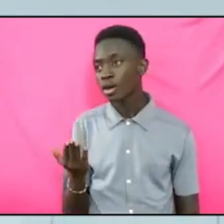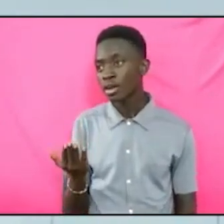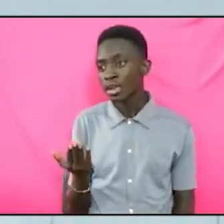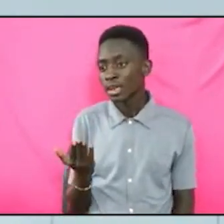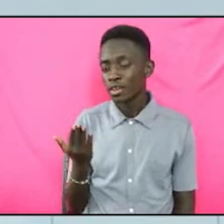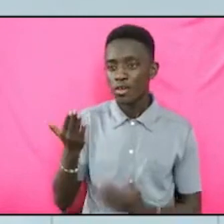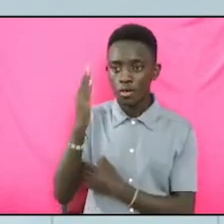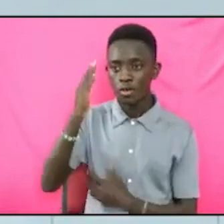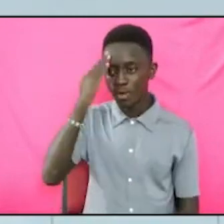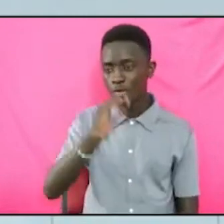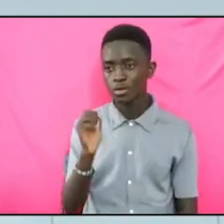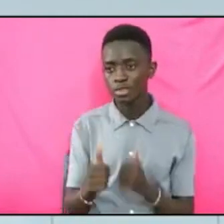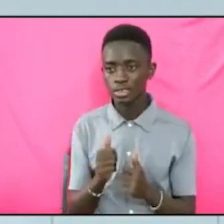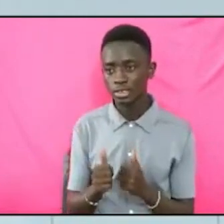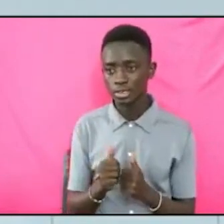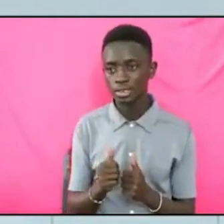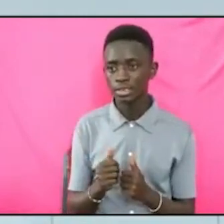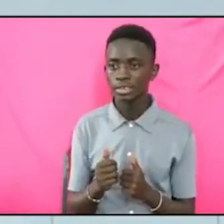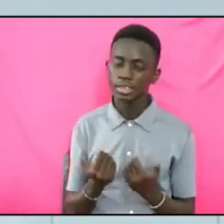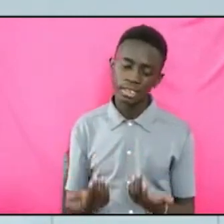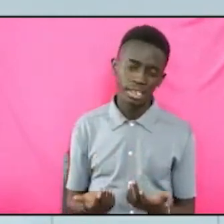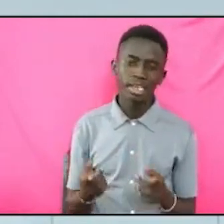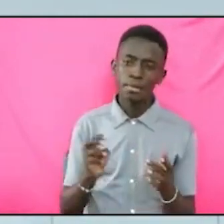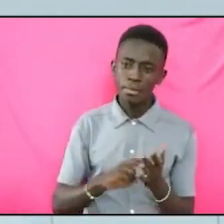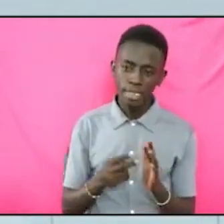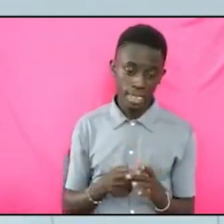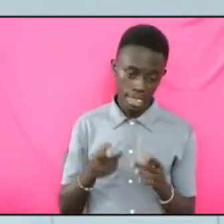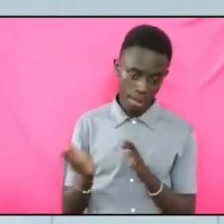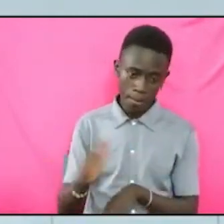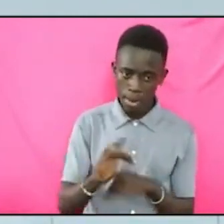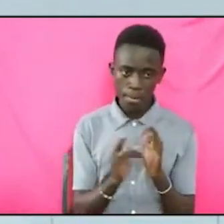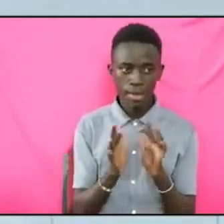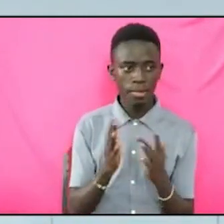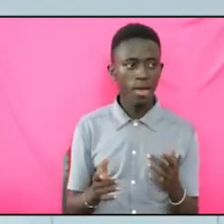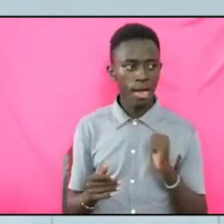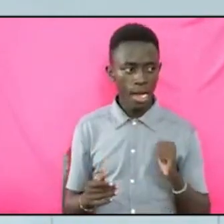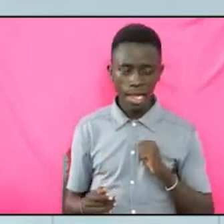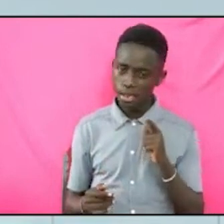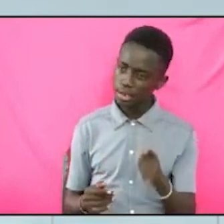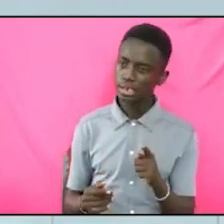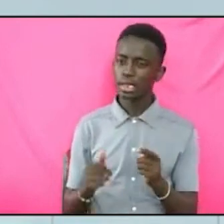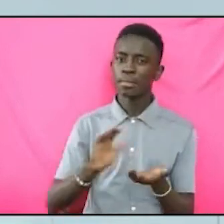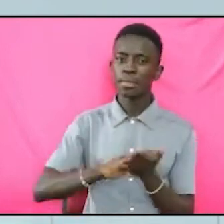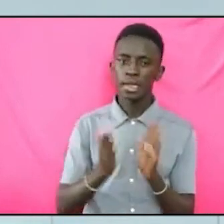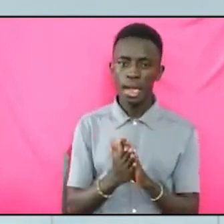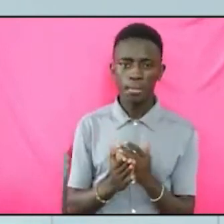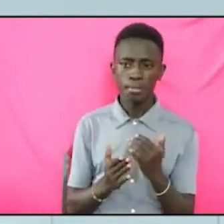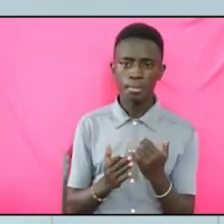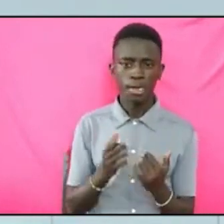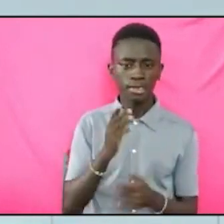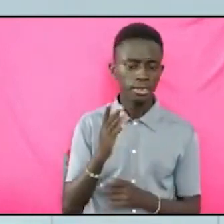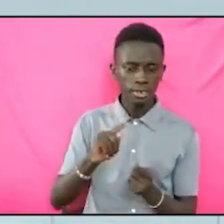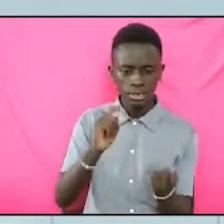This little girl had experienced the transforming power of God, became an agent of transformation because she had